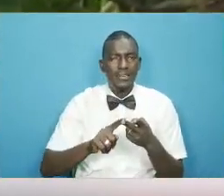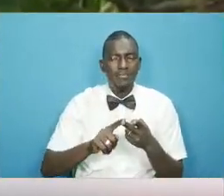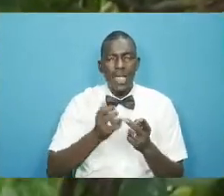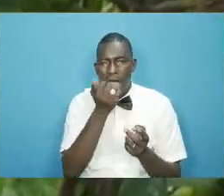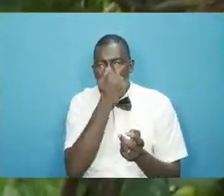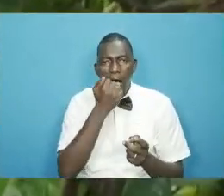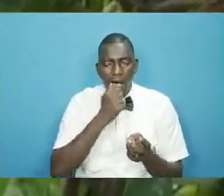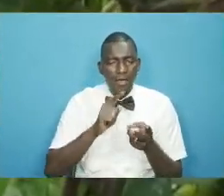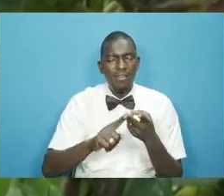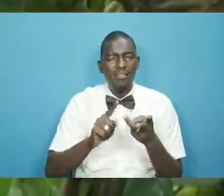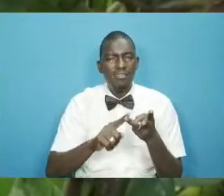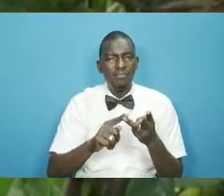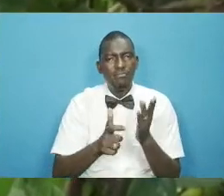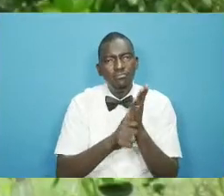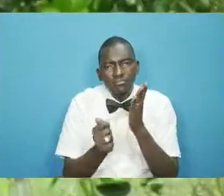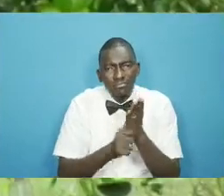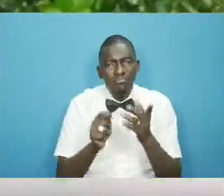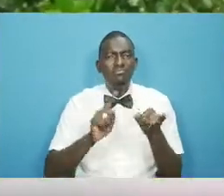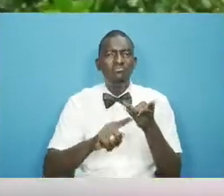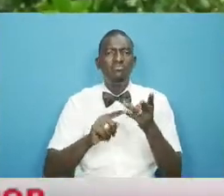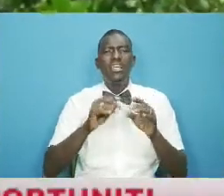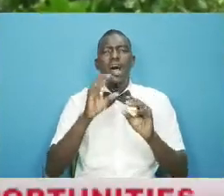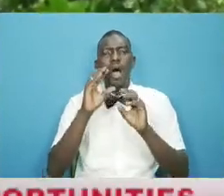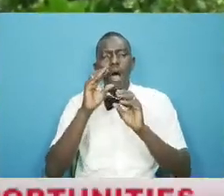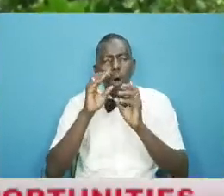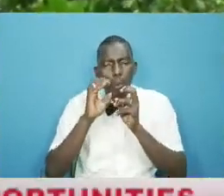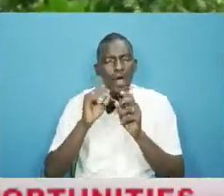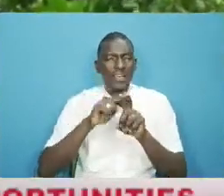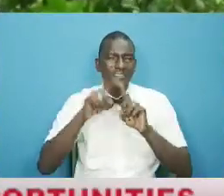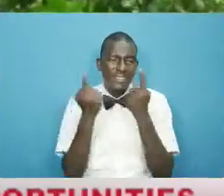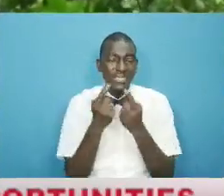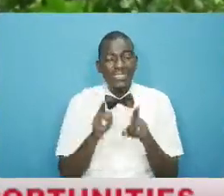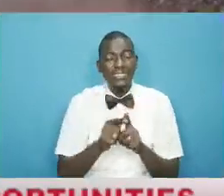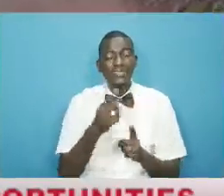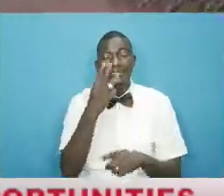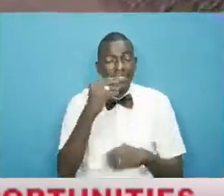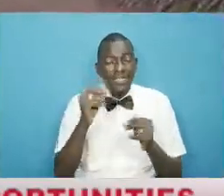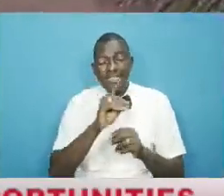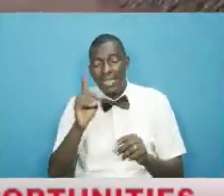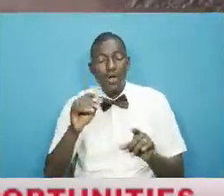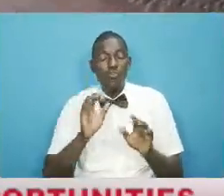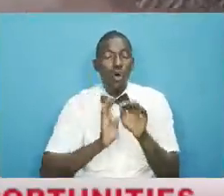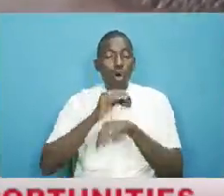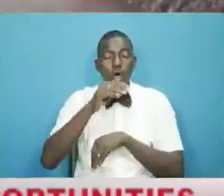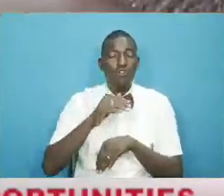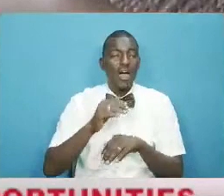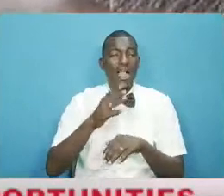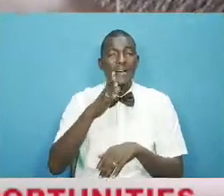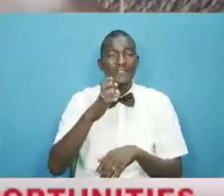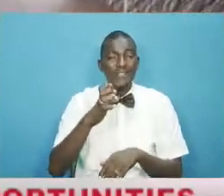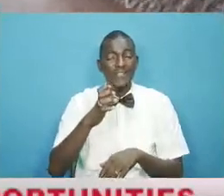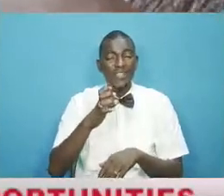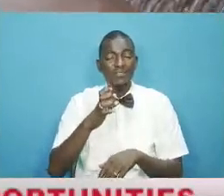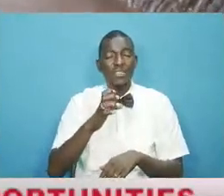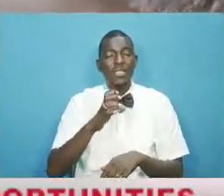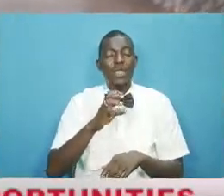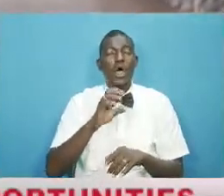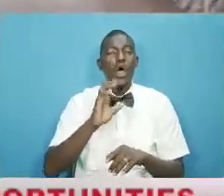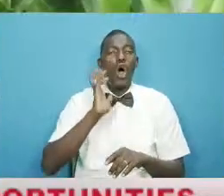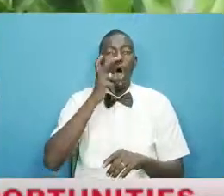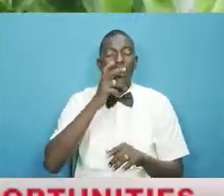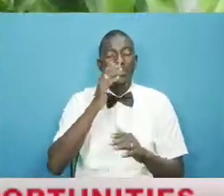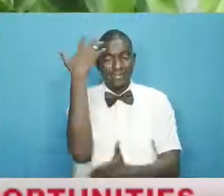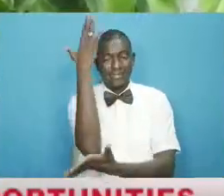fruits. He tells QTV that he scoops around $3,000 for each of these over 50 orange trees once they bear fruit and are